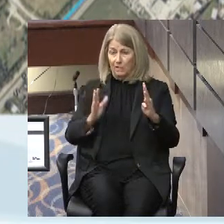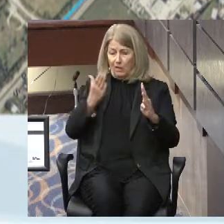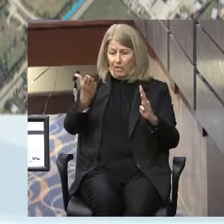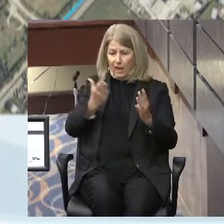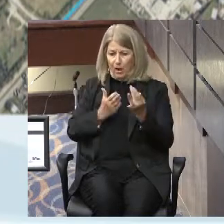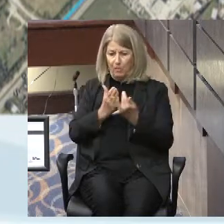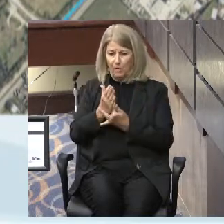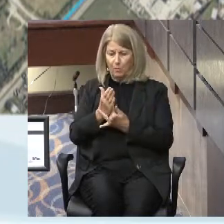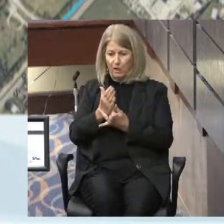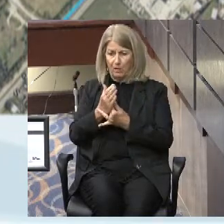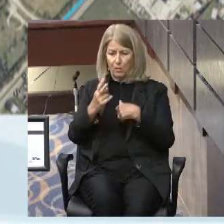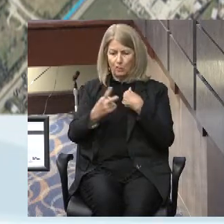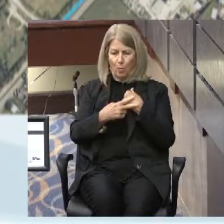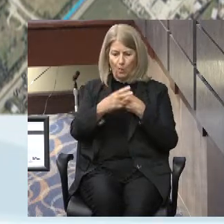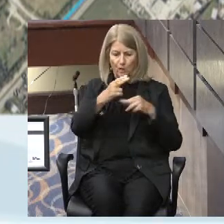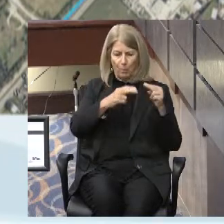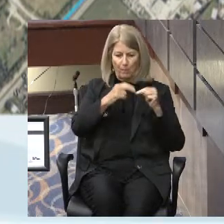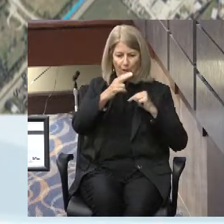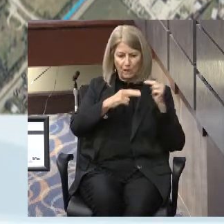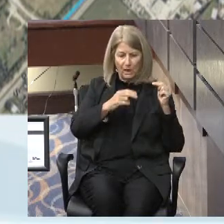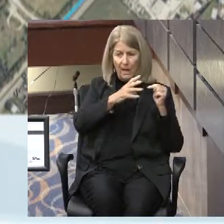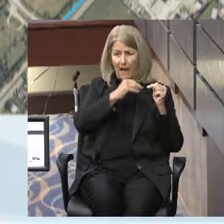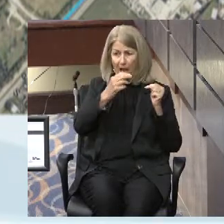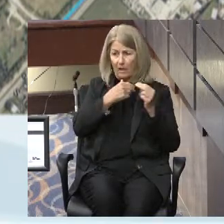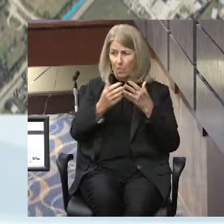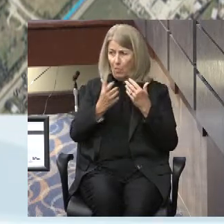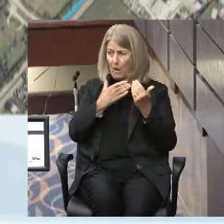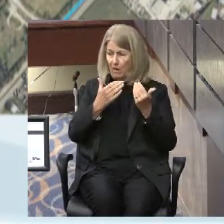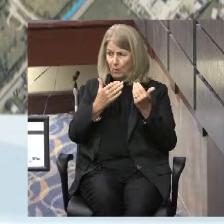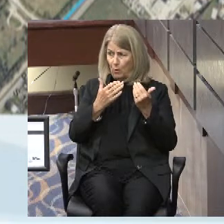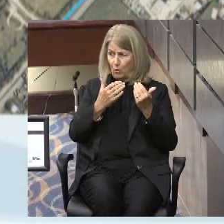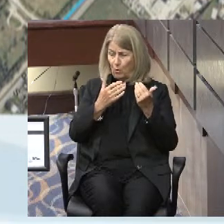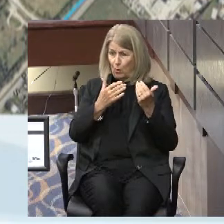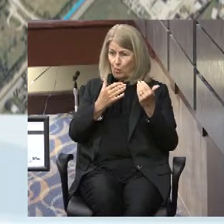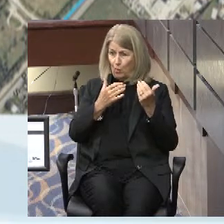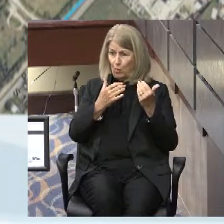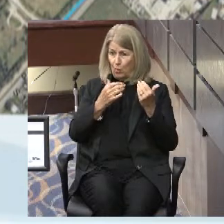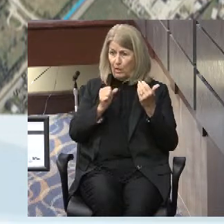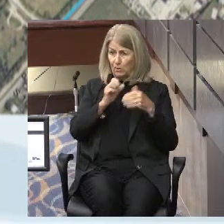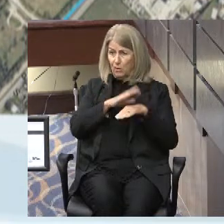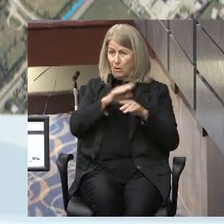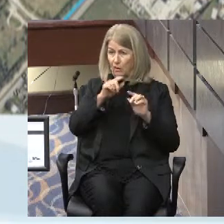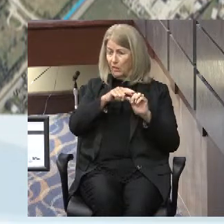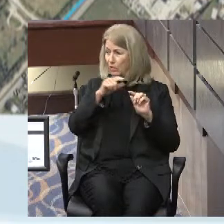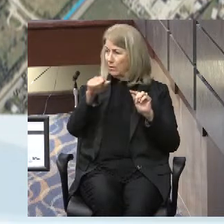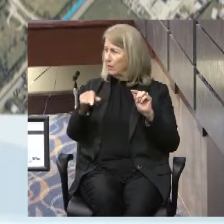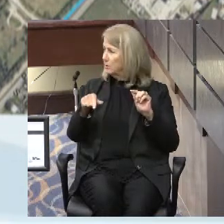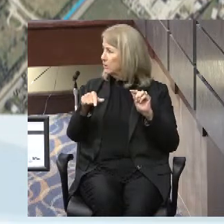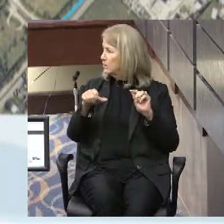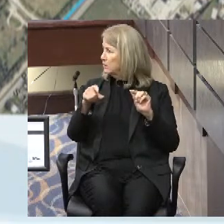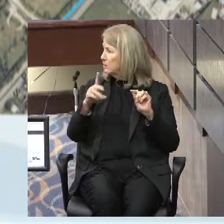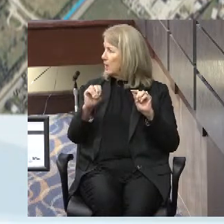between the storage building and whatever is on this side. What is?